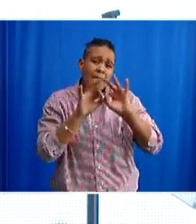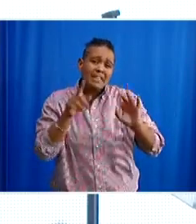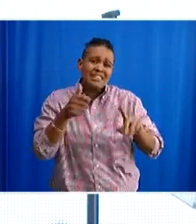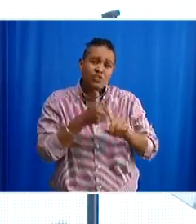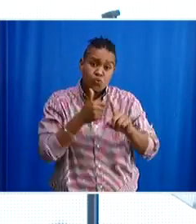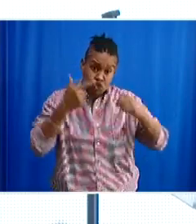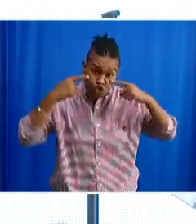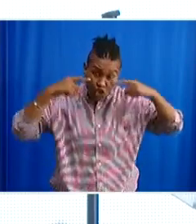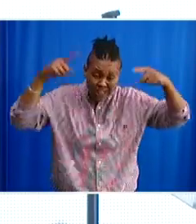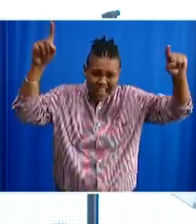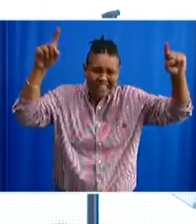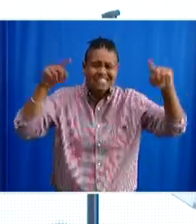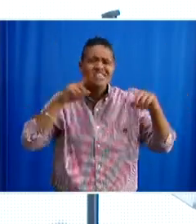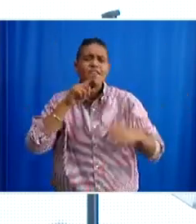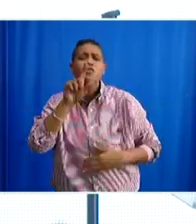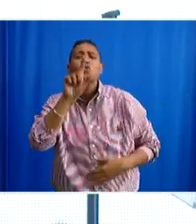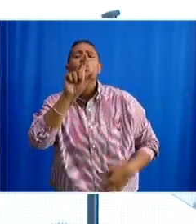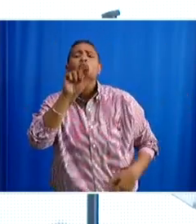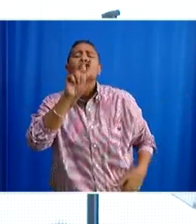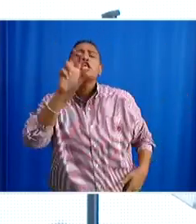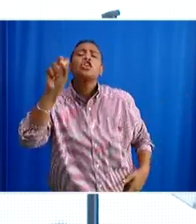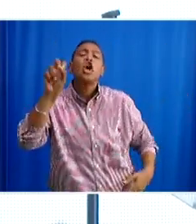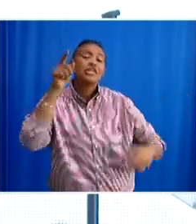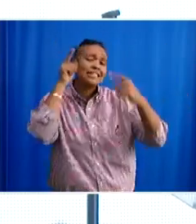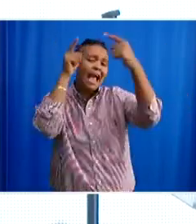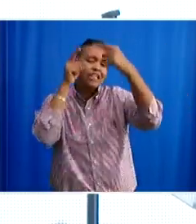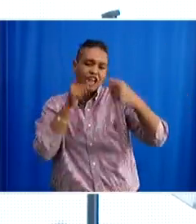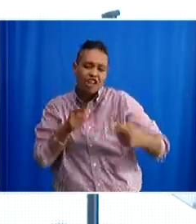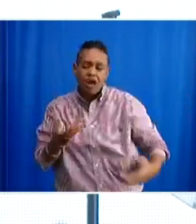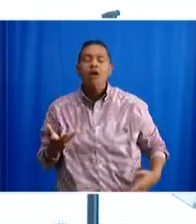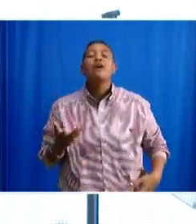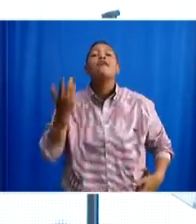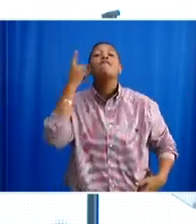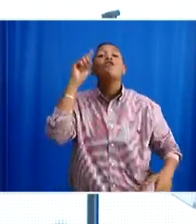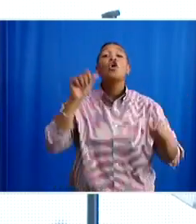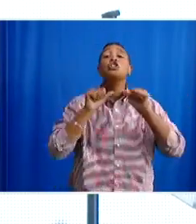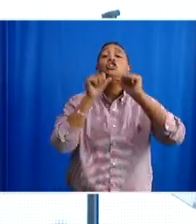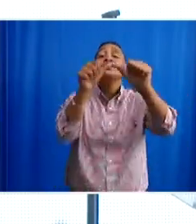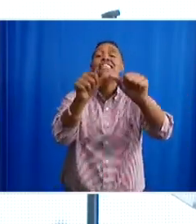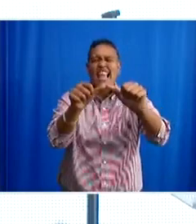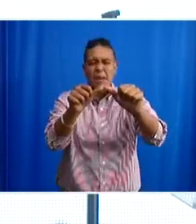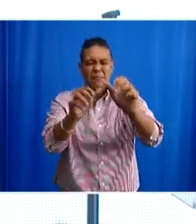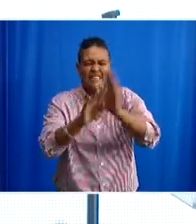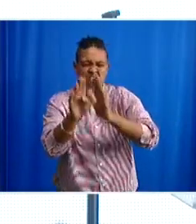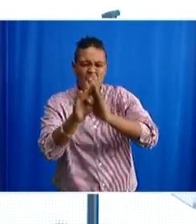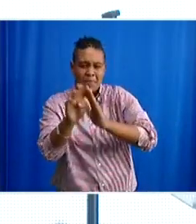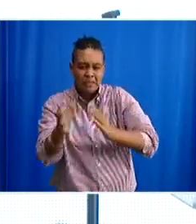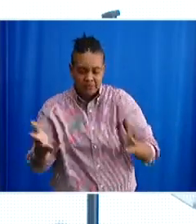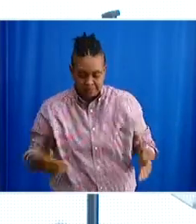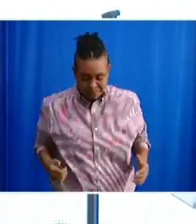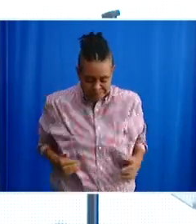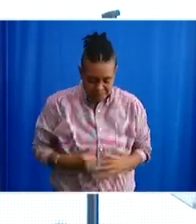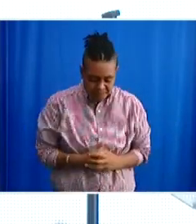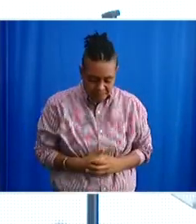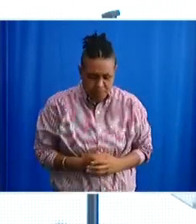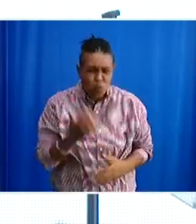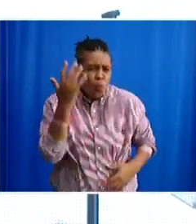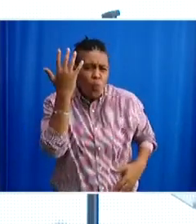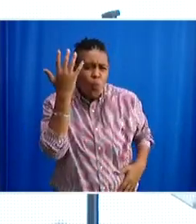the success of the 2030 Agenda for Sustainable Development.